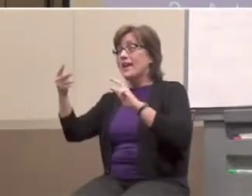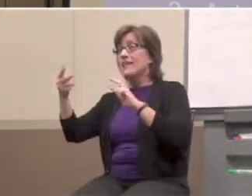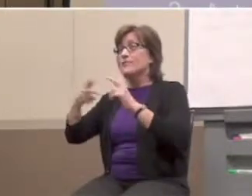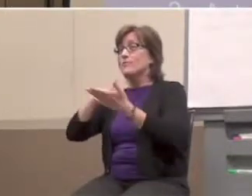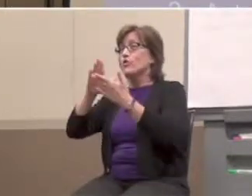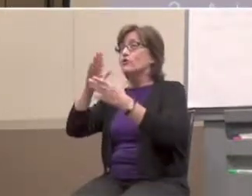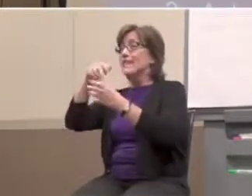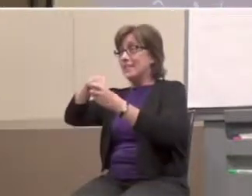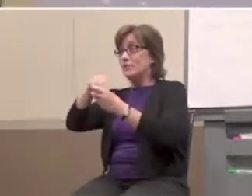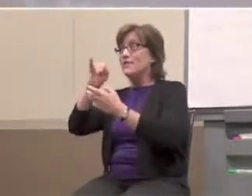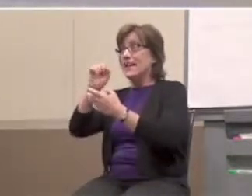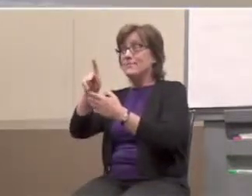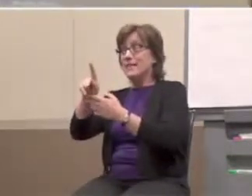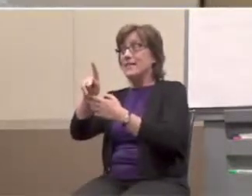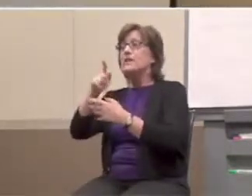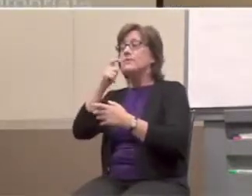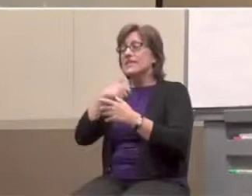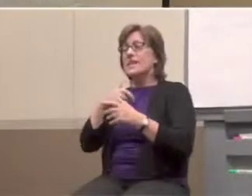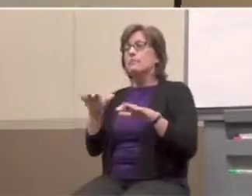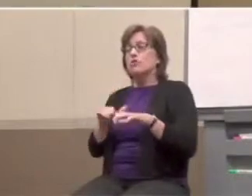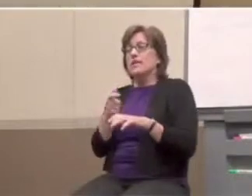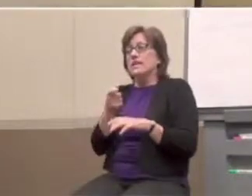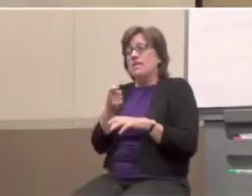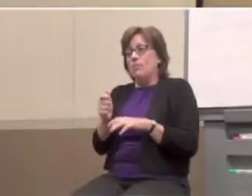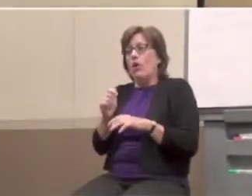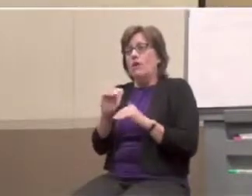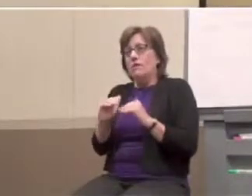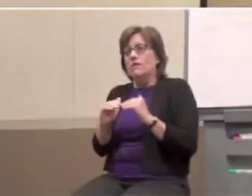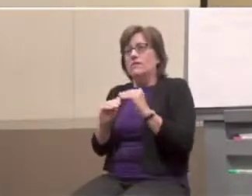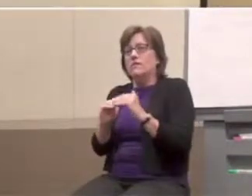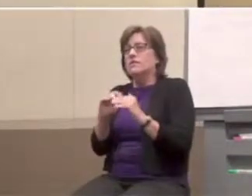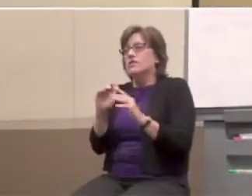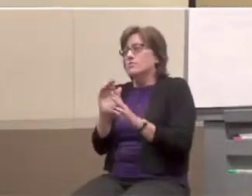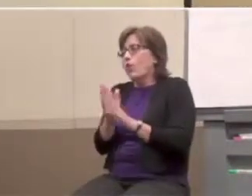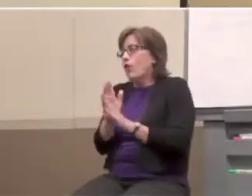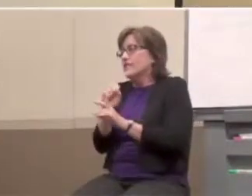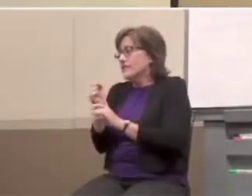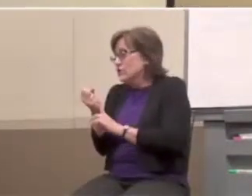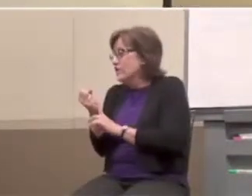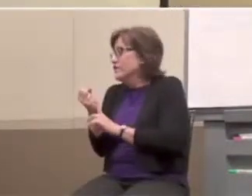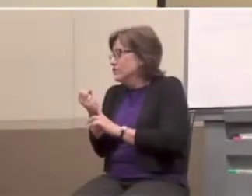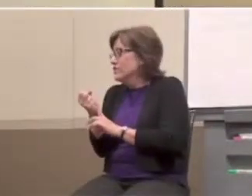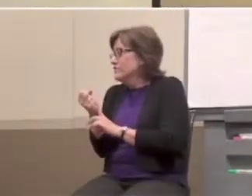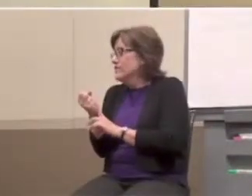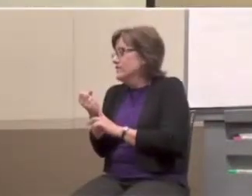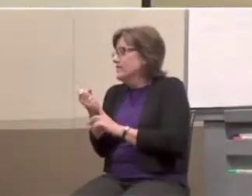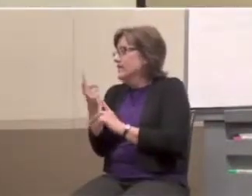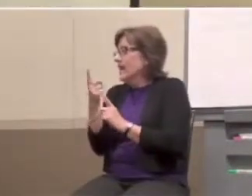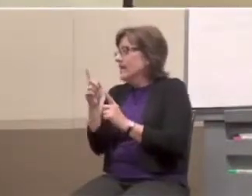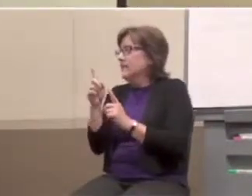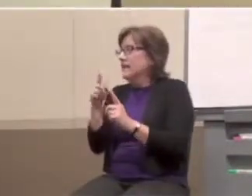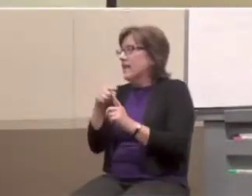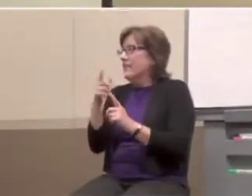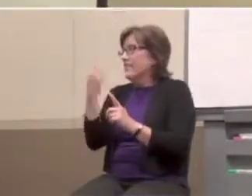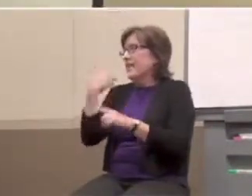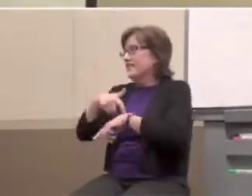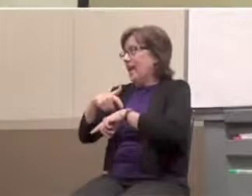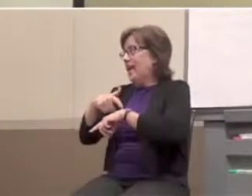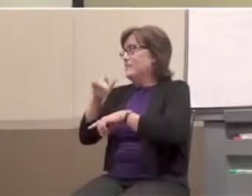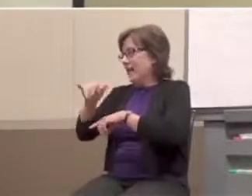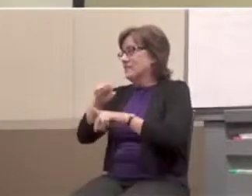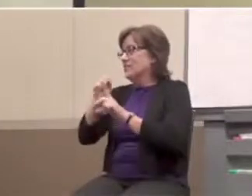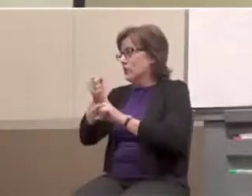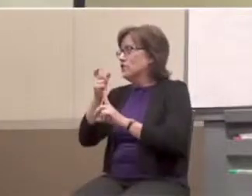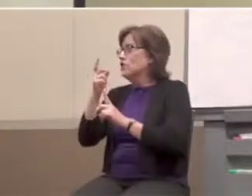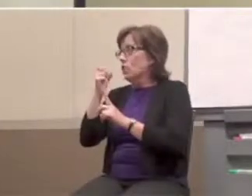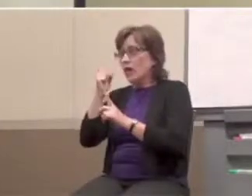doing them in small levels, in small situations, and I was finding success at the time. So the principal and administrators and